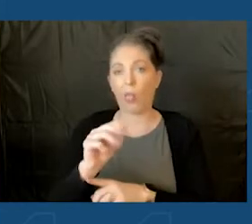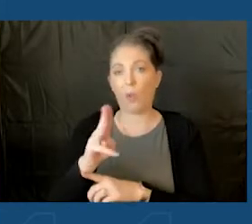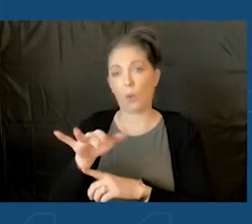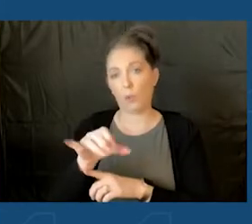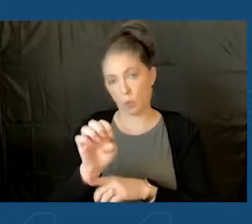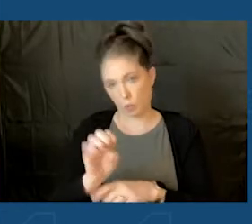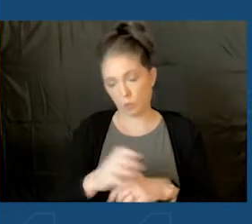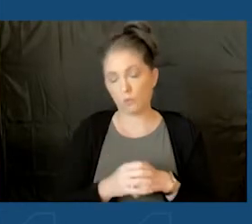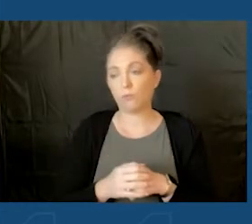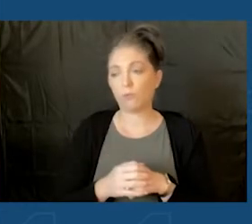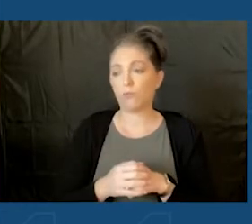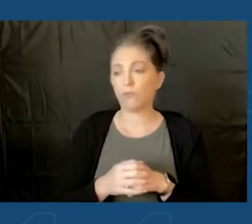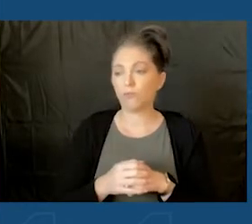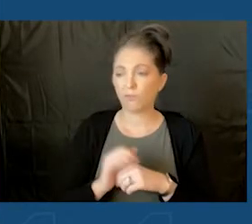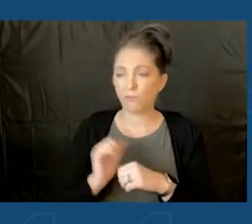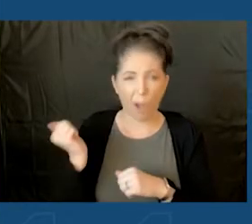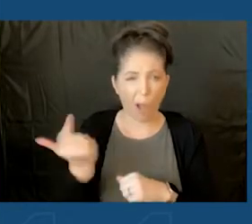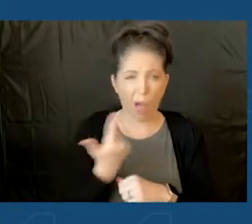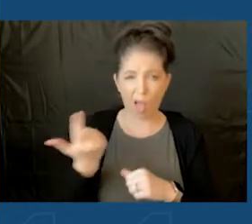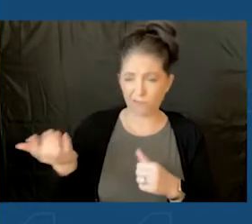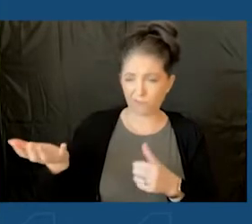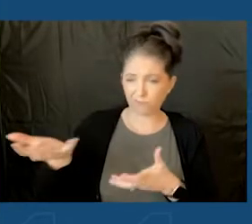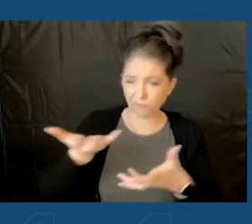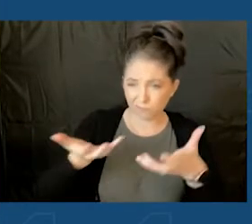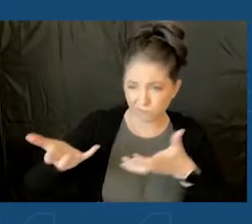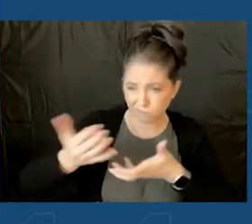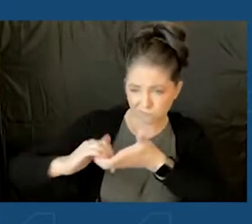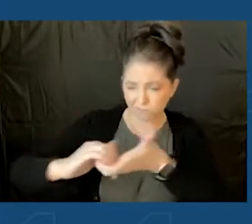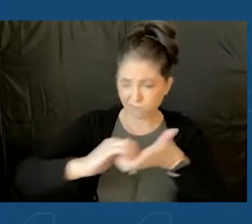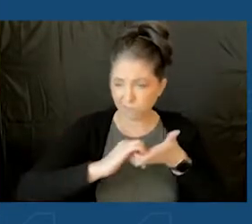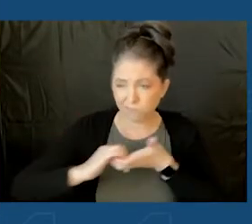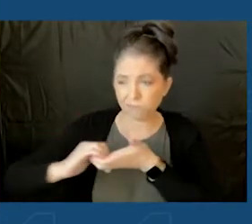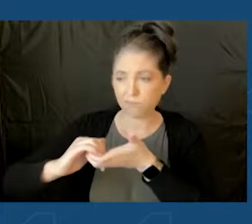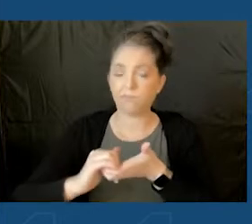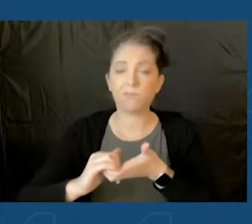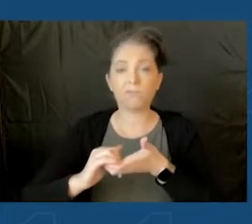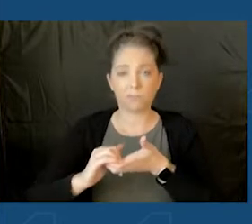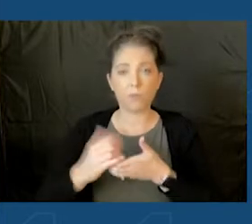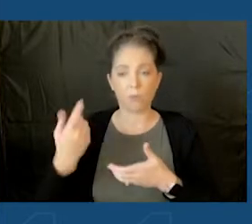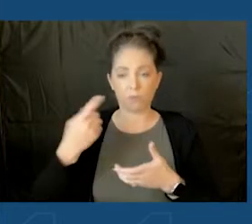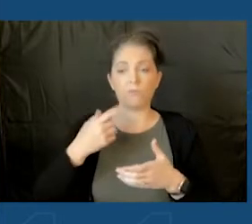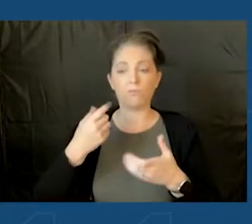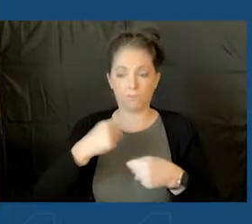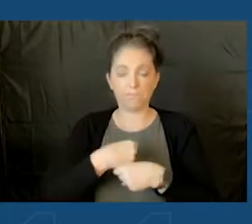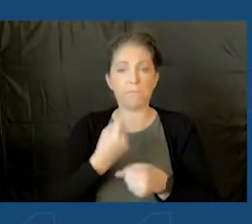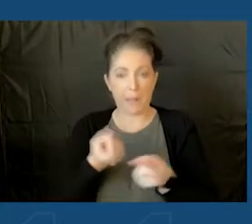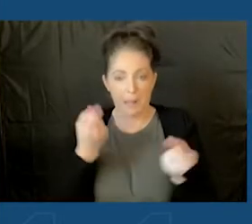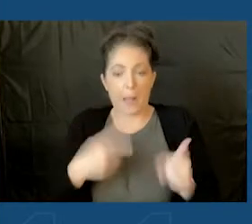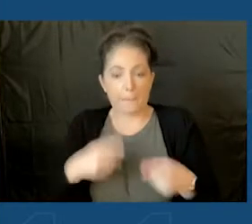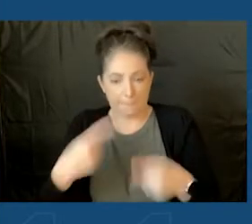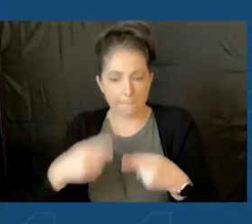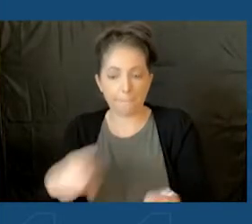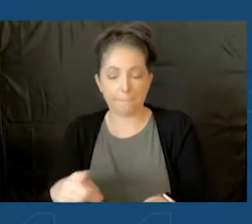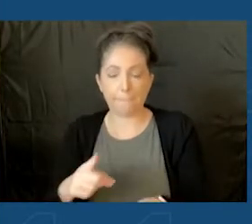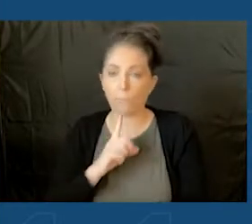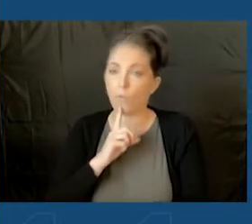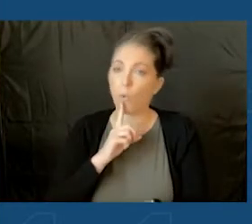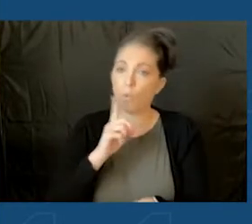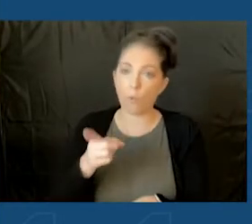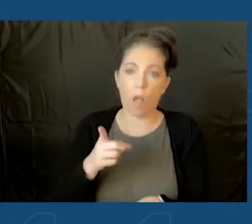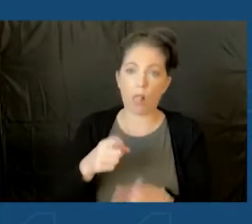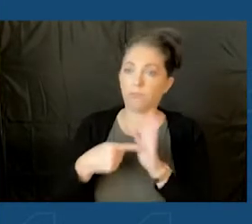together and under the leadership of Senator Comrie and Assemblymember Cook were able to get it done really is a testament to the partnership. We